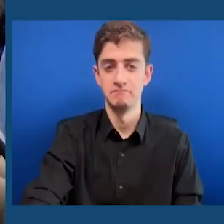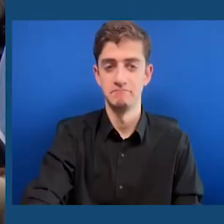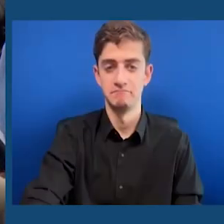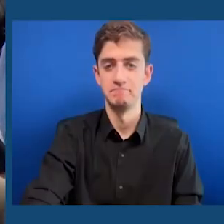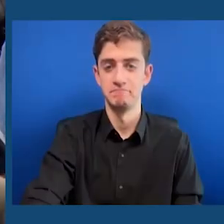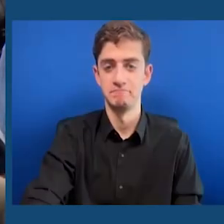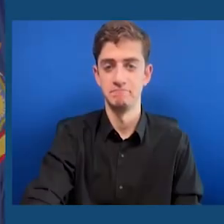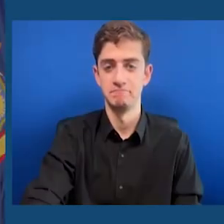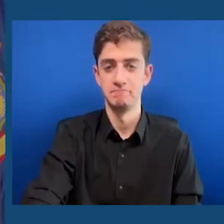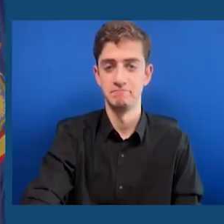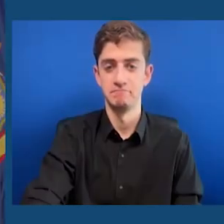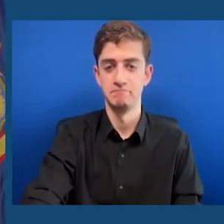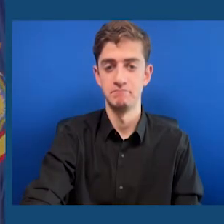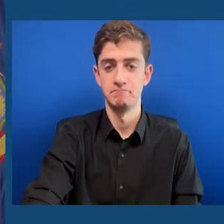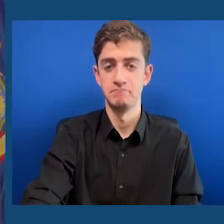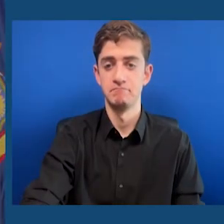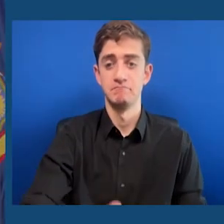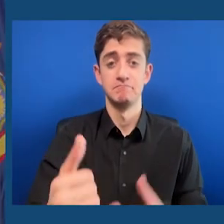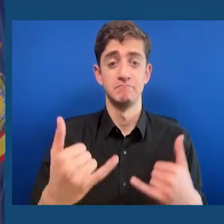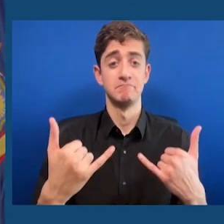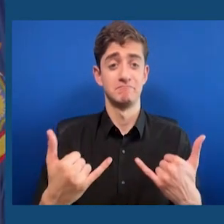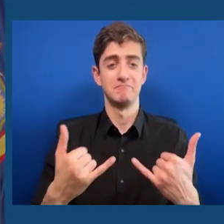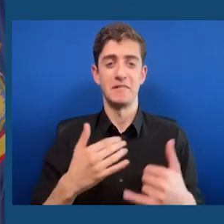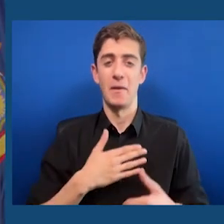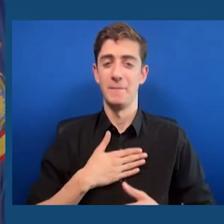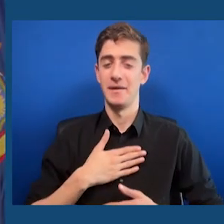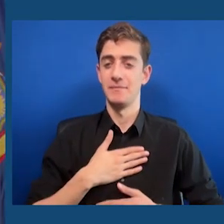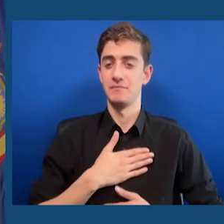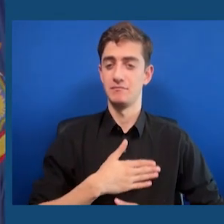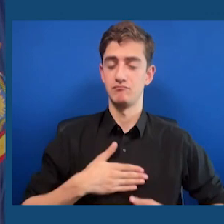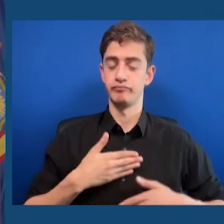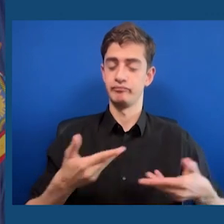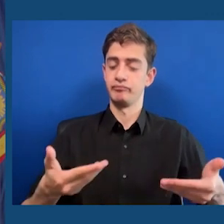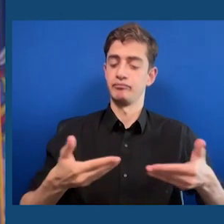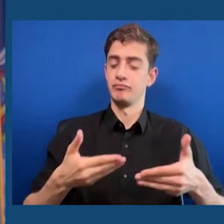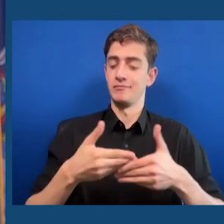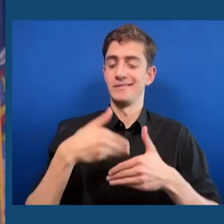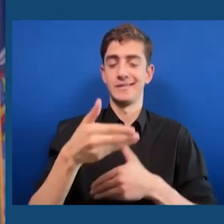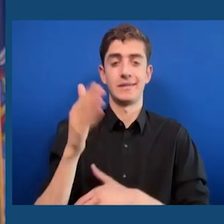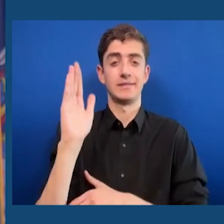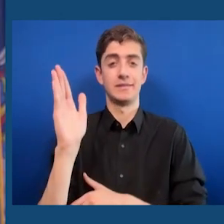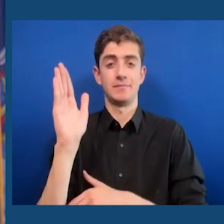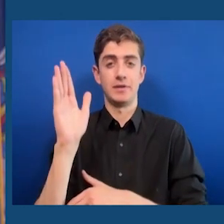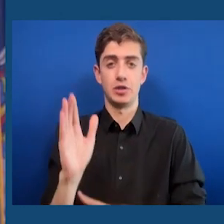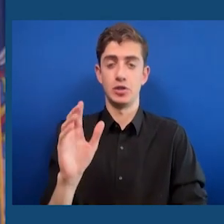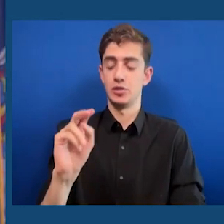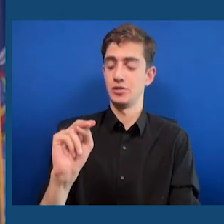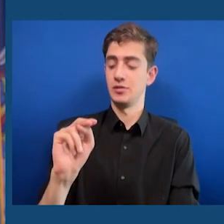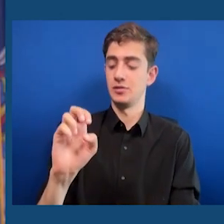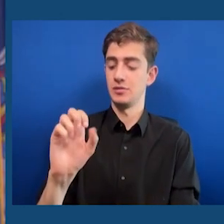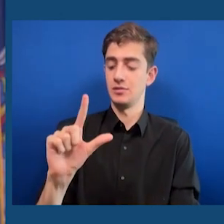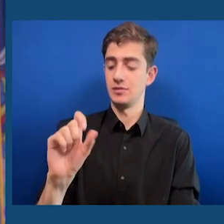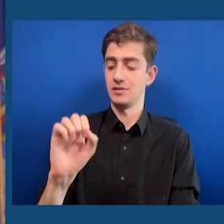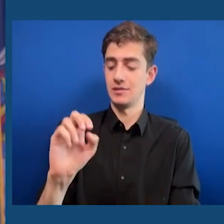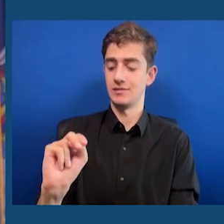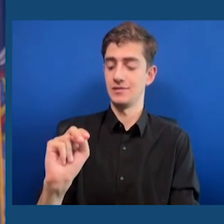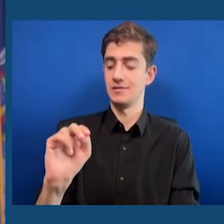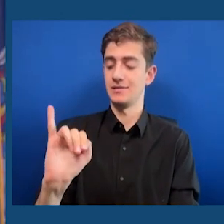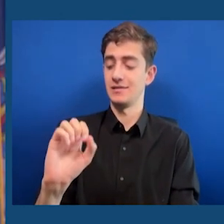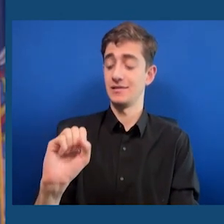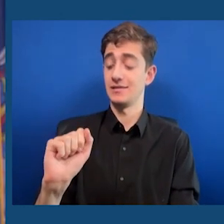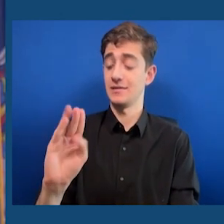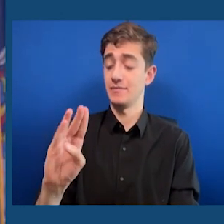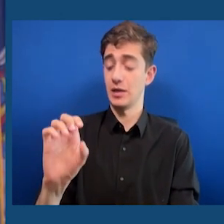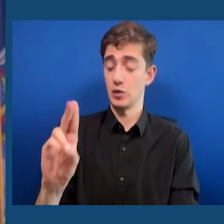And it's my pleasure to introduce as our next speaker, Nelson Usabeyu, the founder and